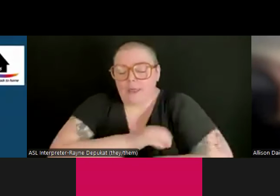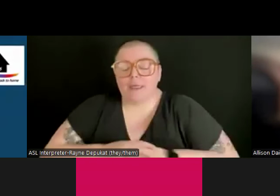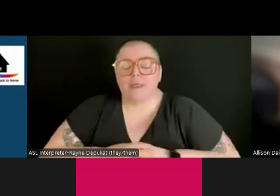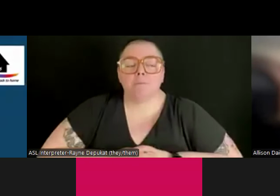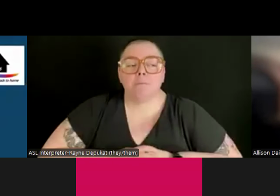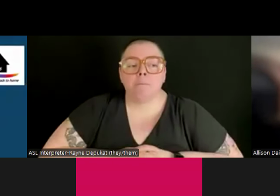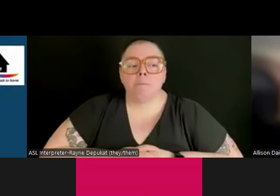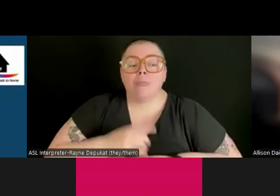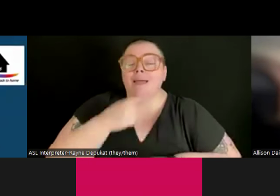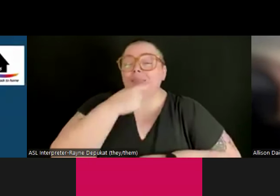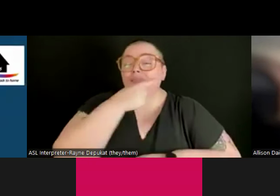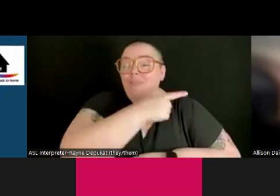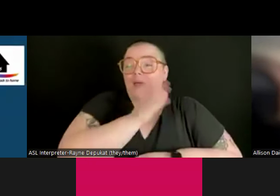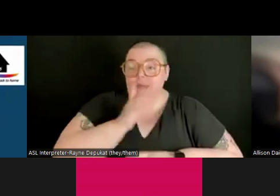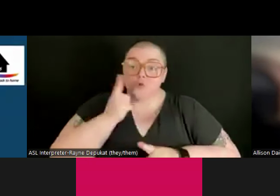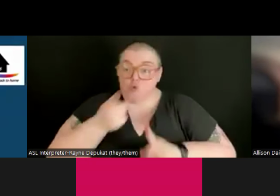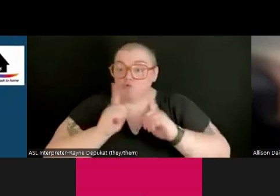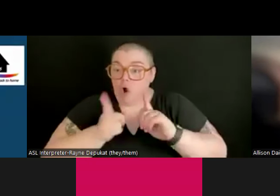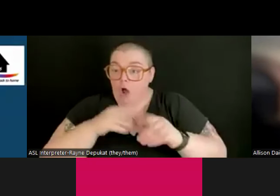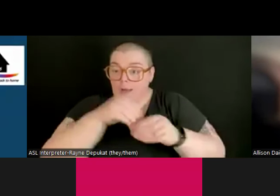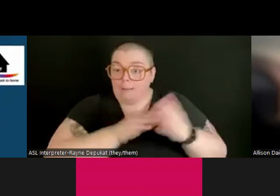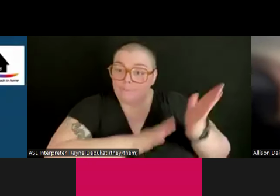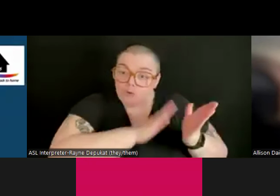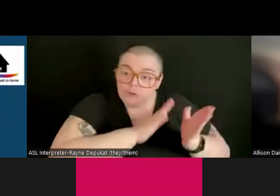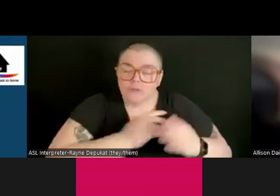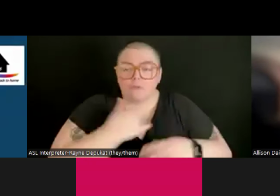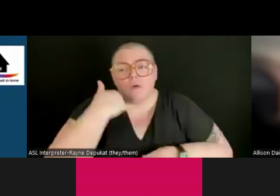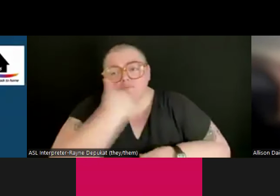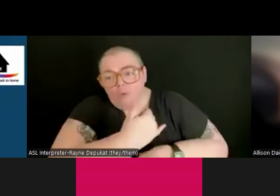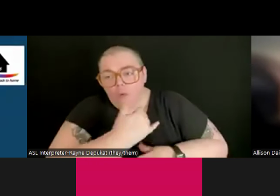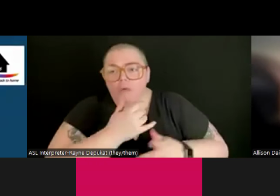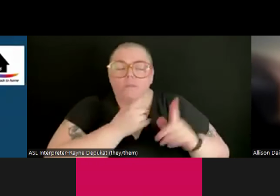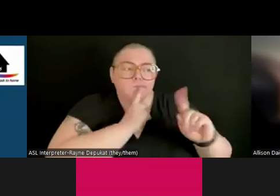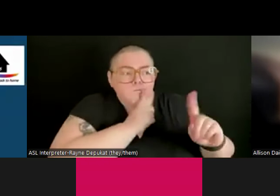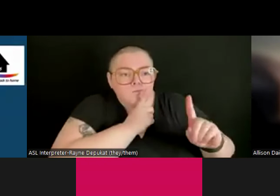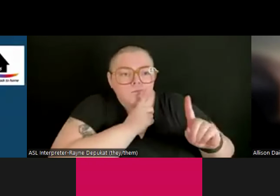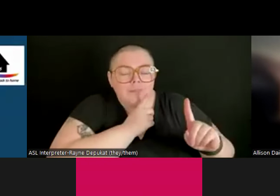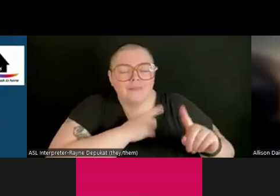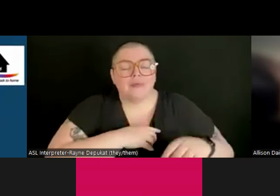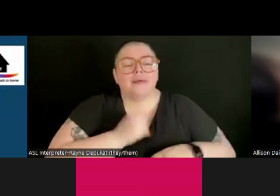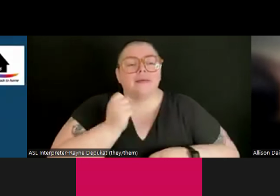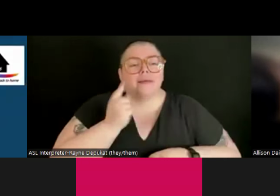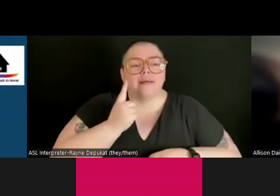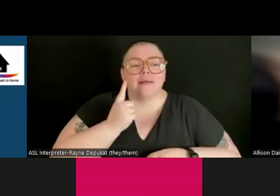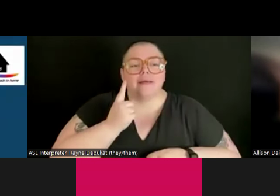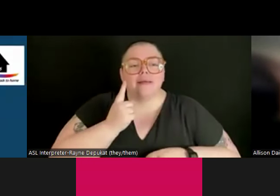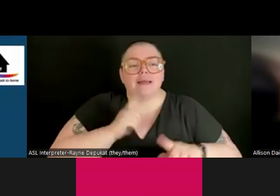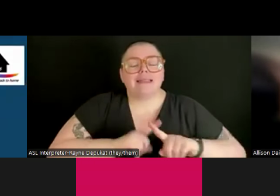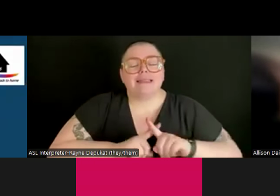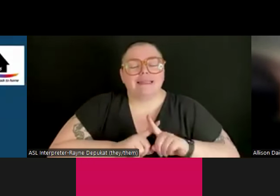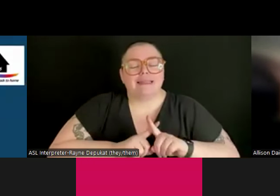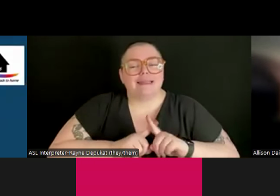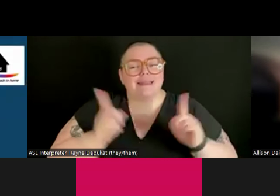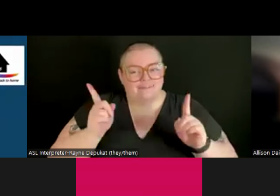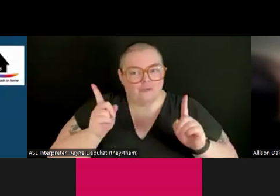tell you when you talk to them in person or on the phone is different from what you get